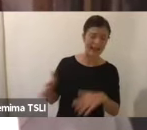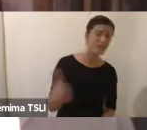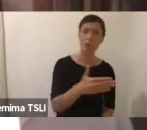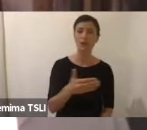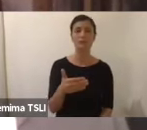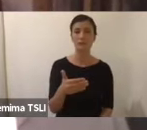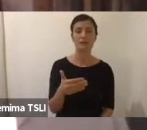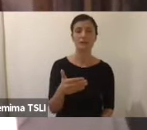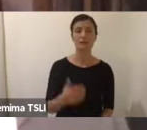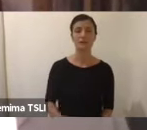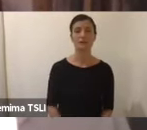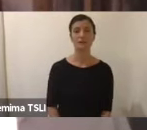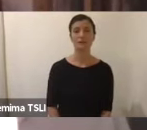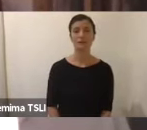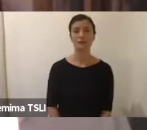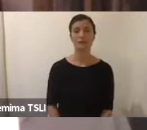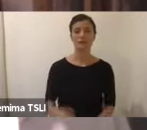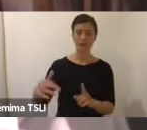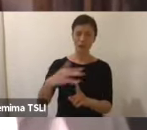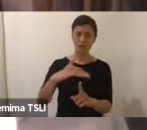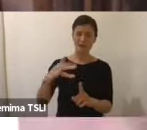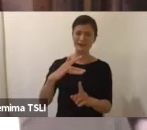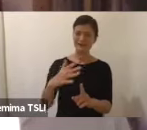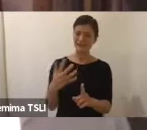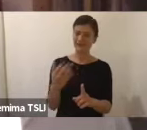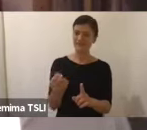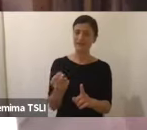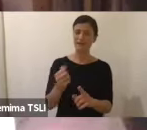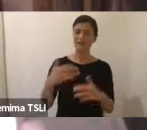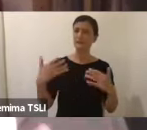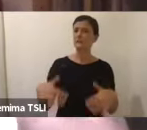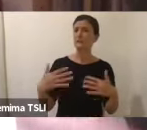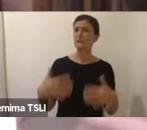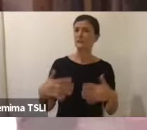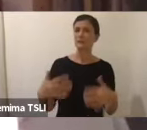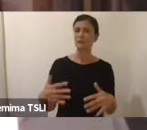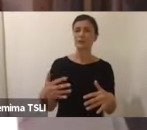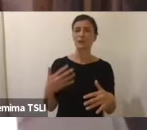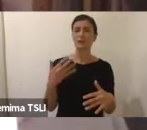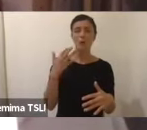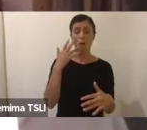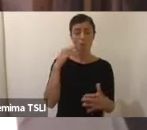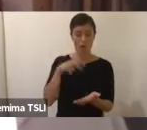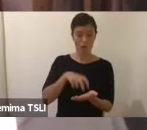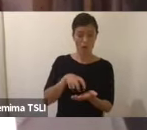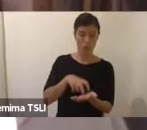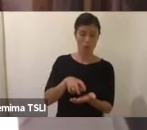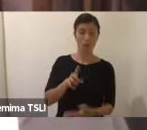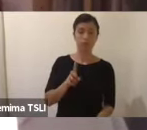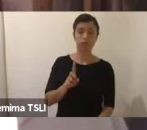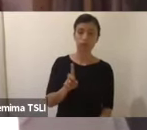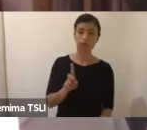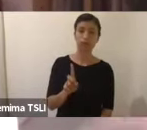antagonism within society it means that when we walk about we do not feel as if we're part of the same